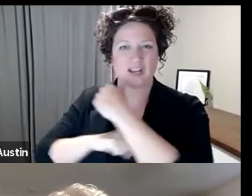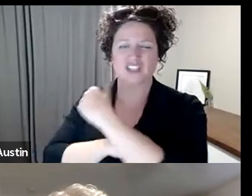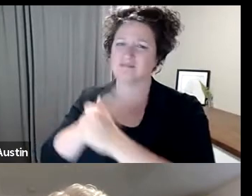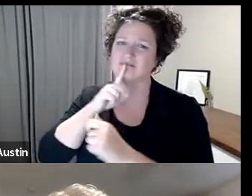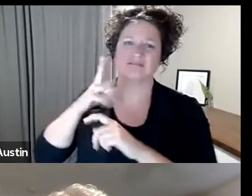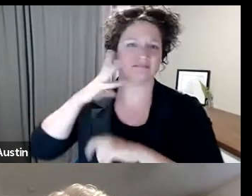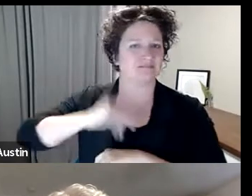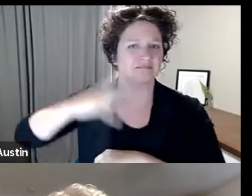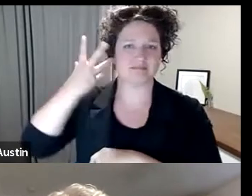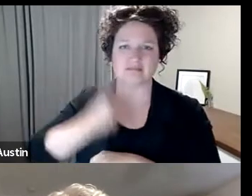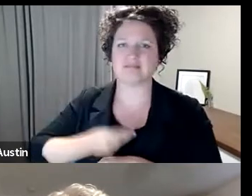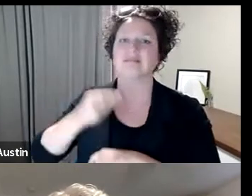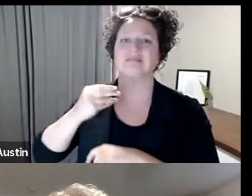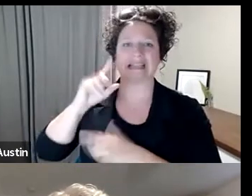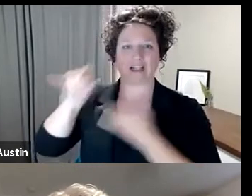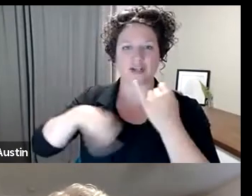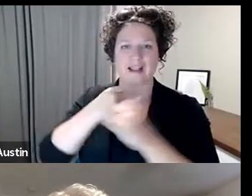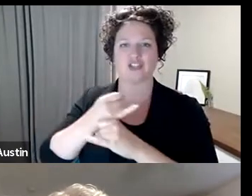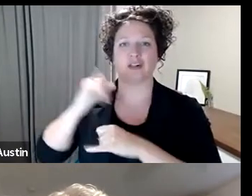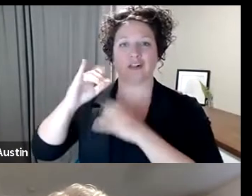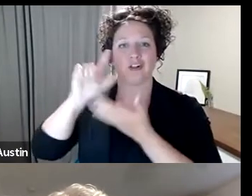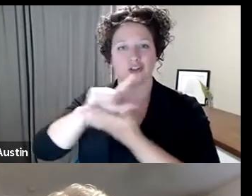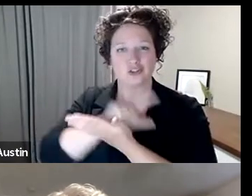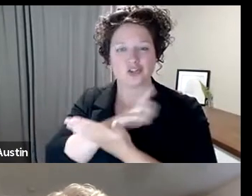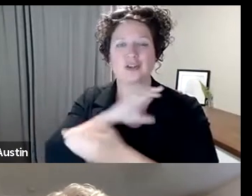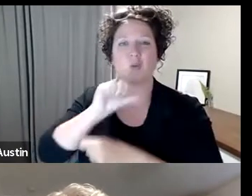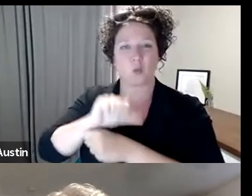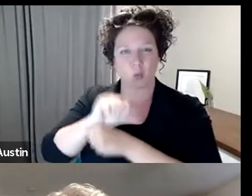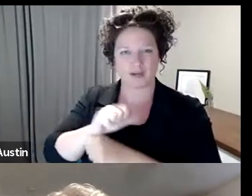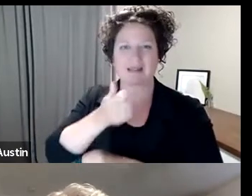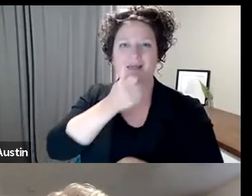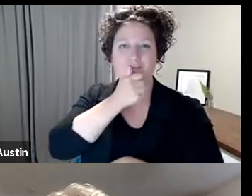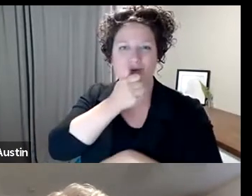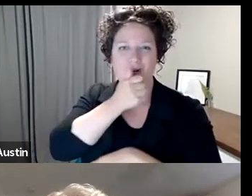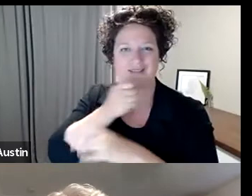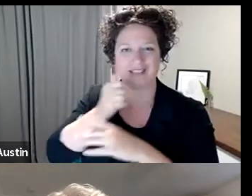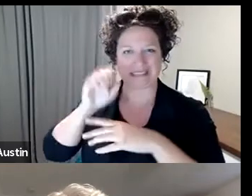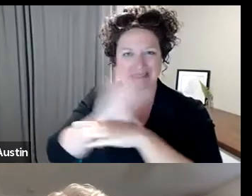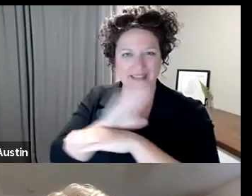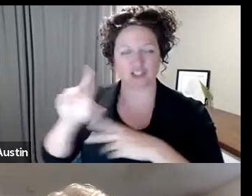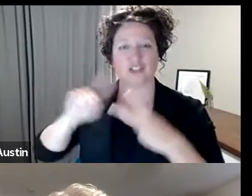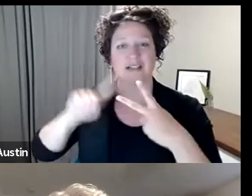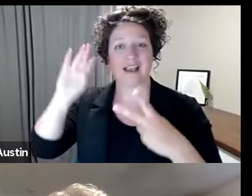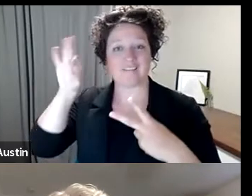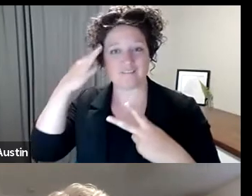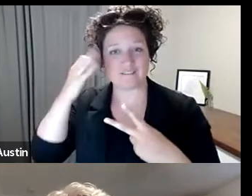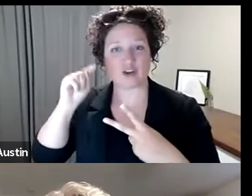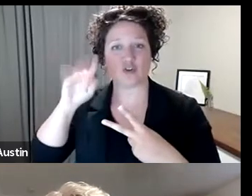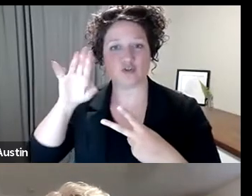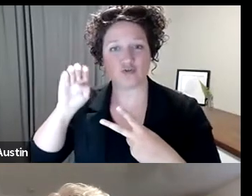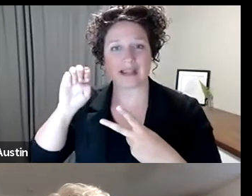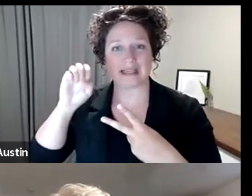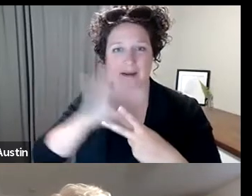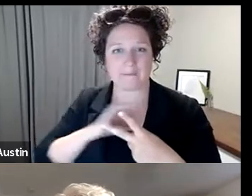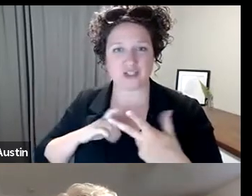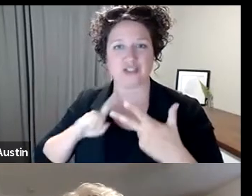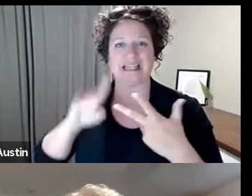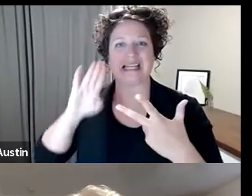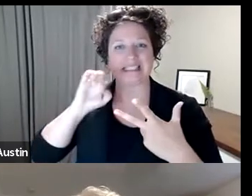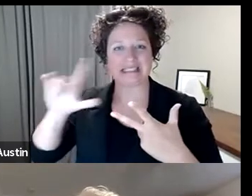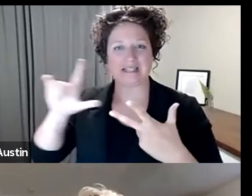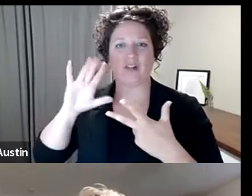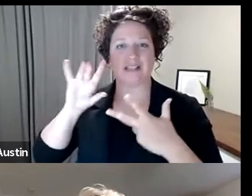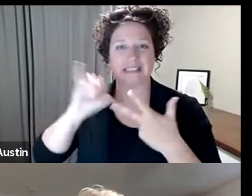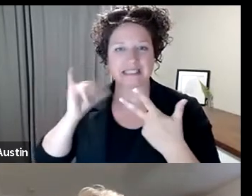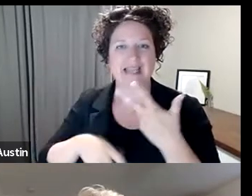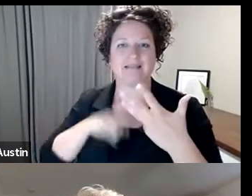experienced international attorney who has also worked in the private sector, for the Federal Trade Commission, in civil society, and the nonprofit